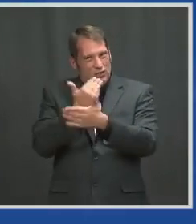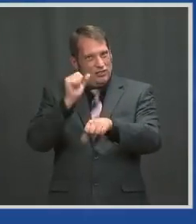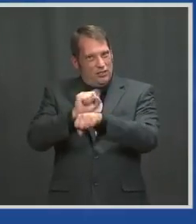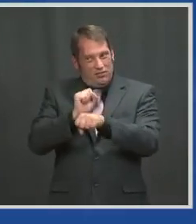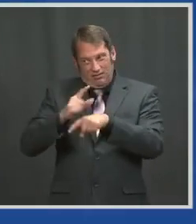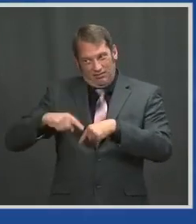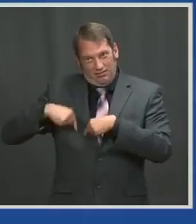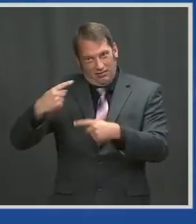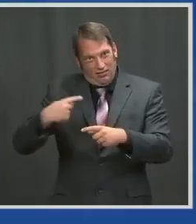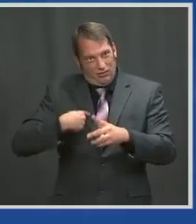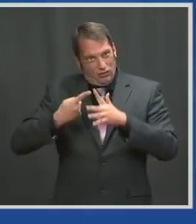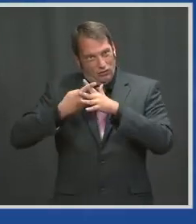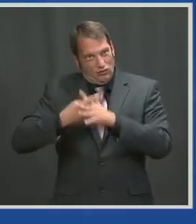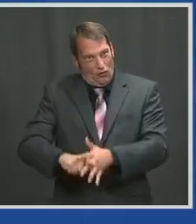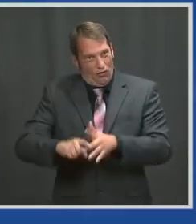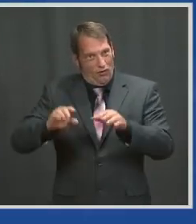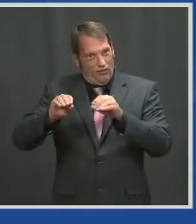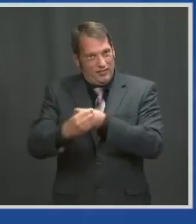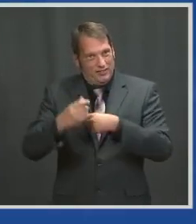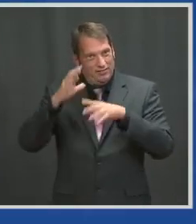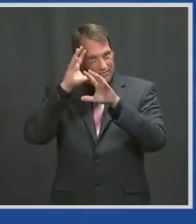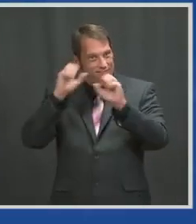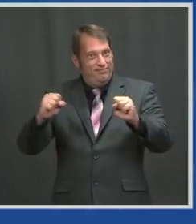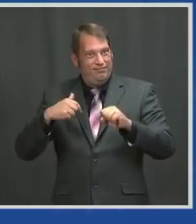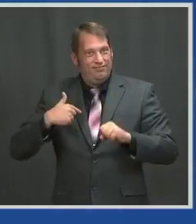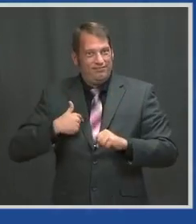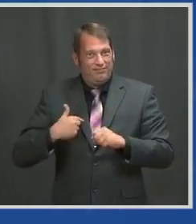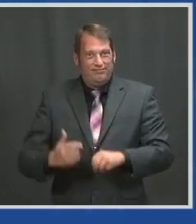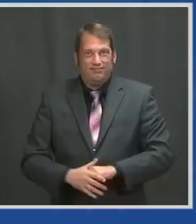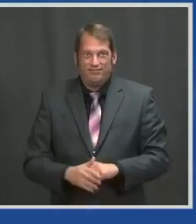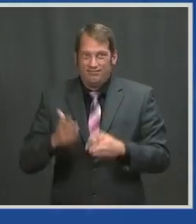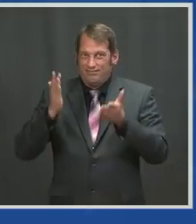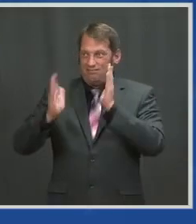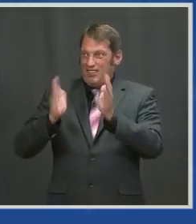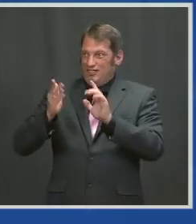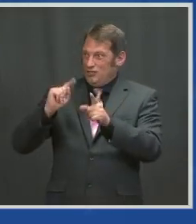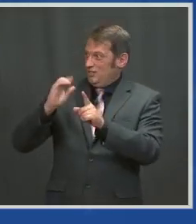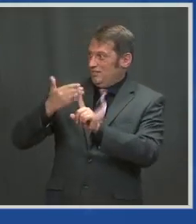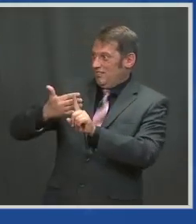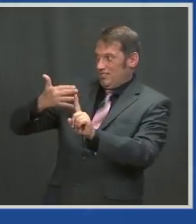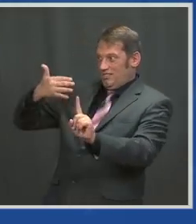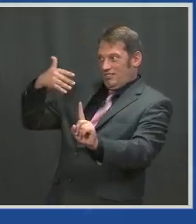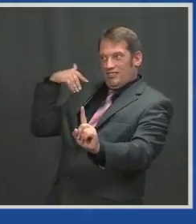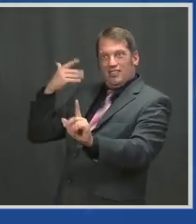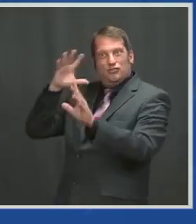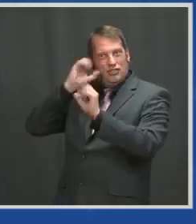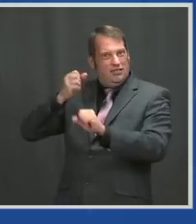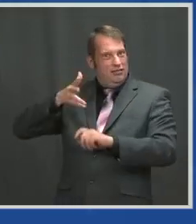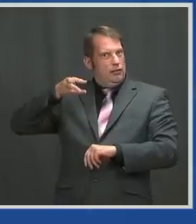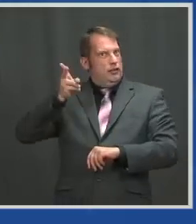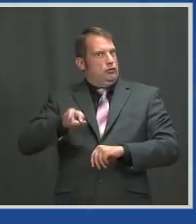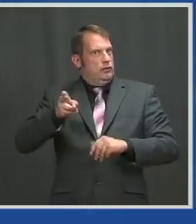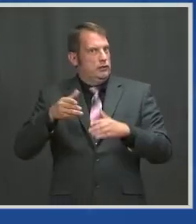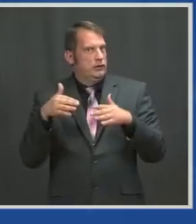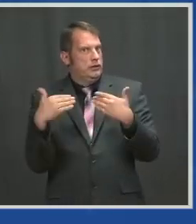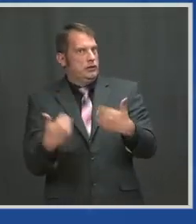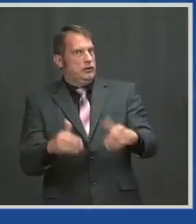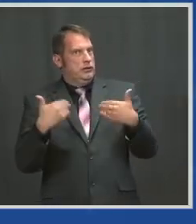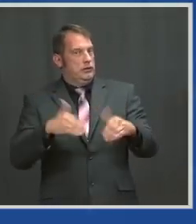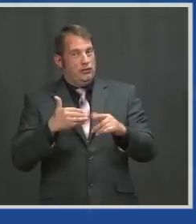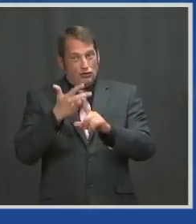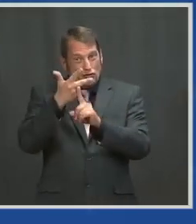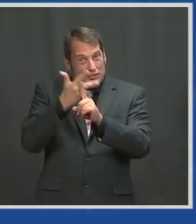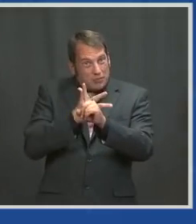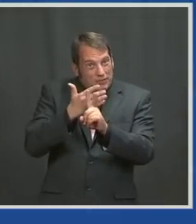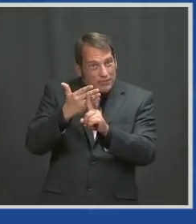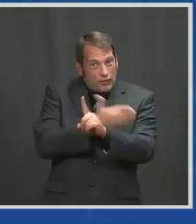any presidency in our history. Just for perspective, in these 3 months before I got here, the